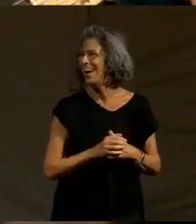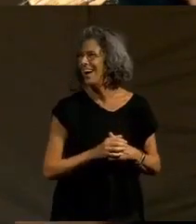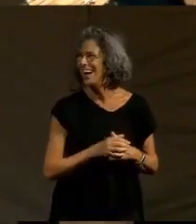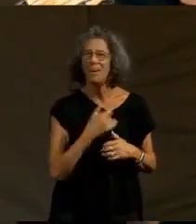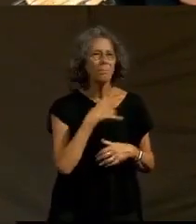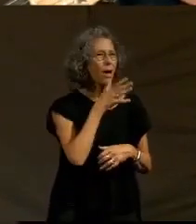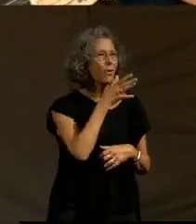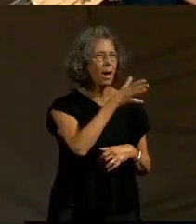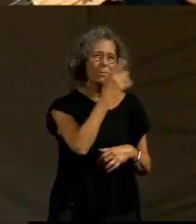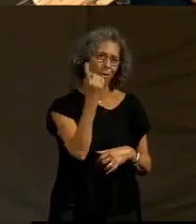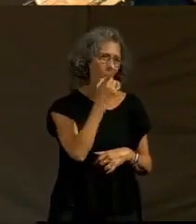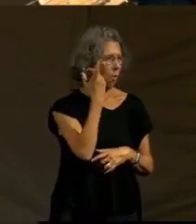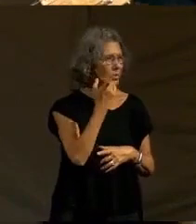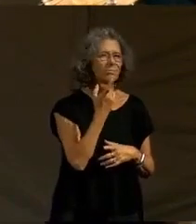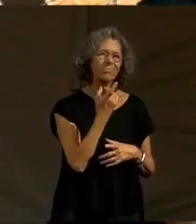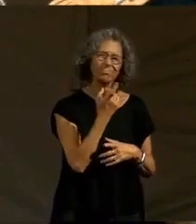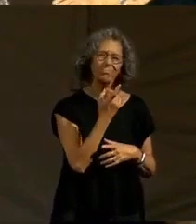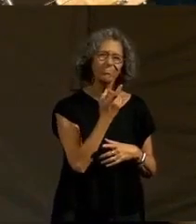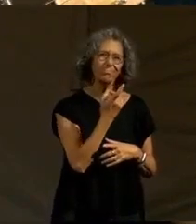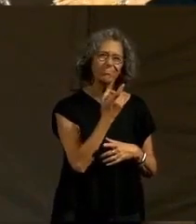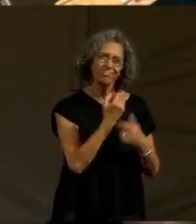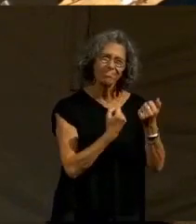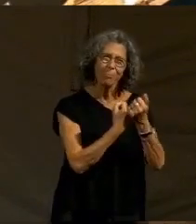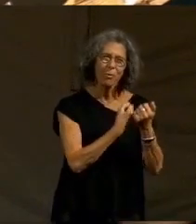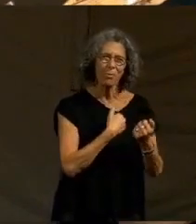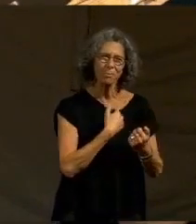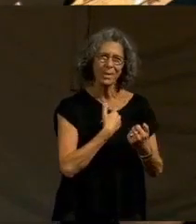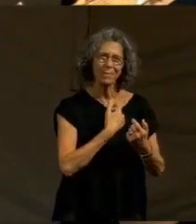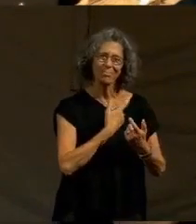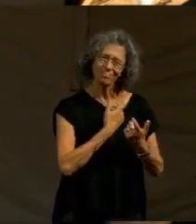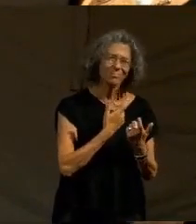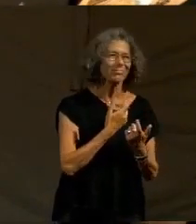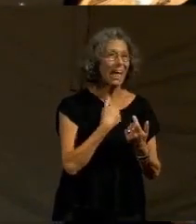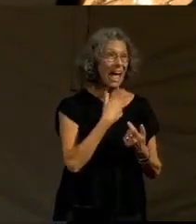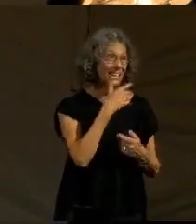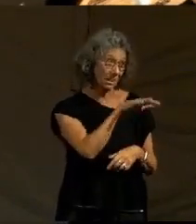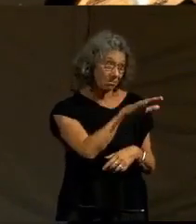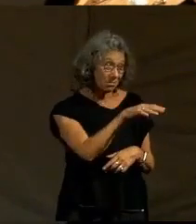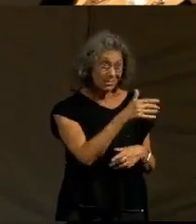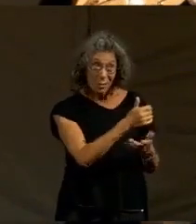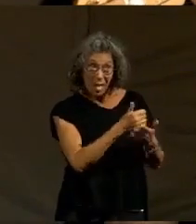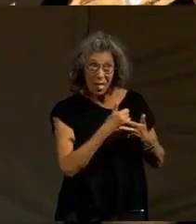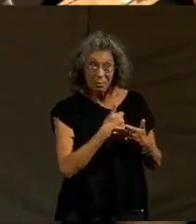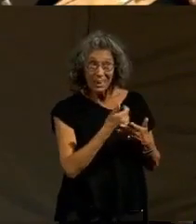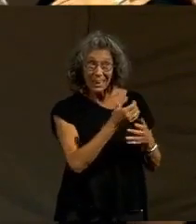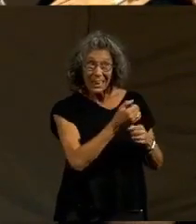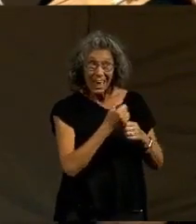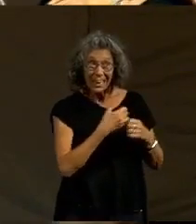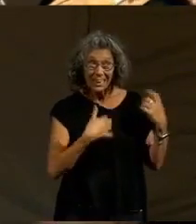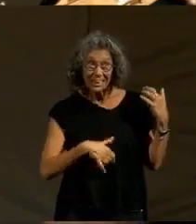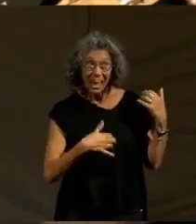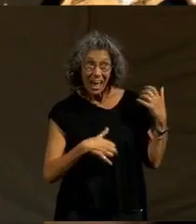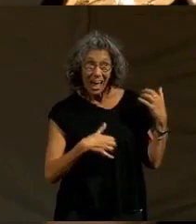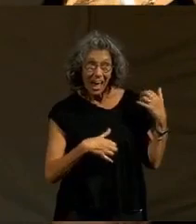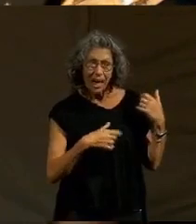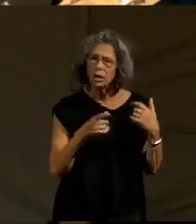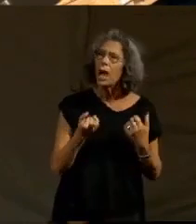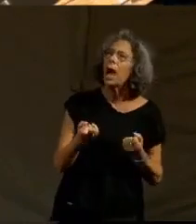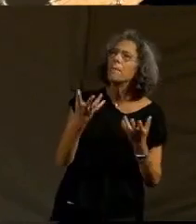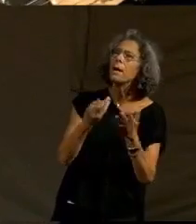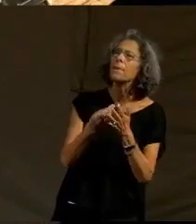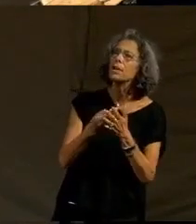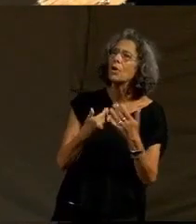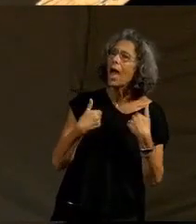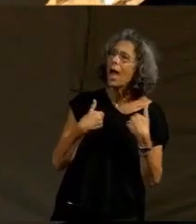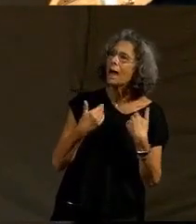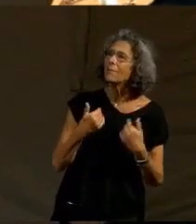my back. And I said, Grandma, can you help me get a guitar? She said, how much money you got? I said, I got about $50 saved up.